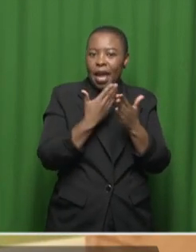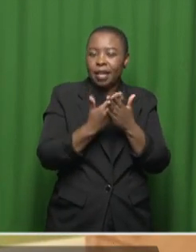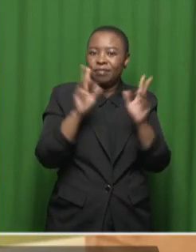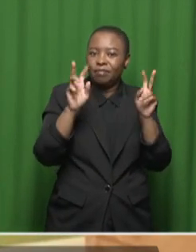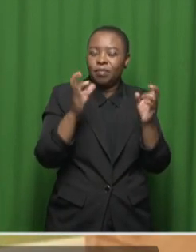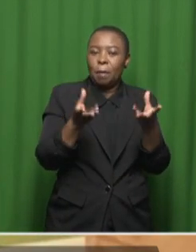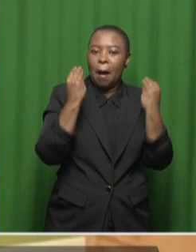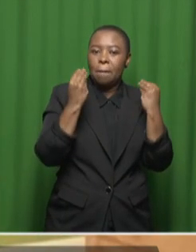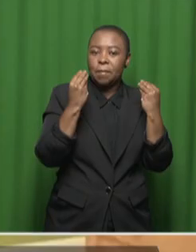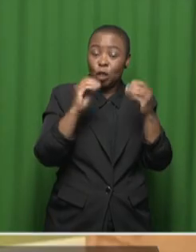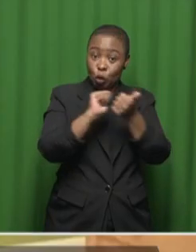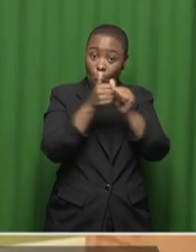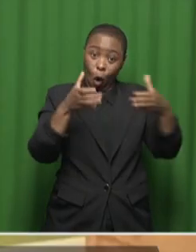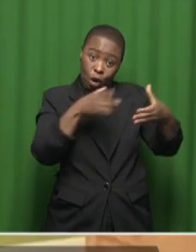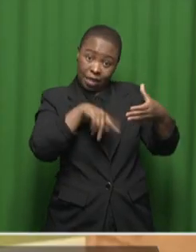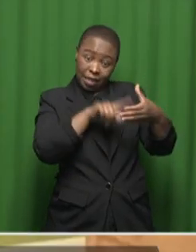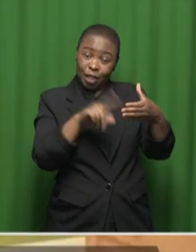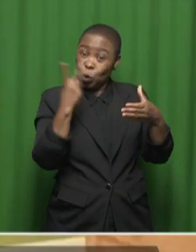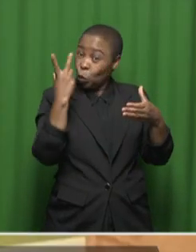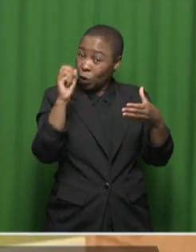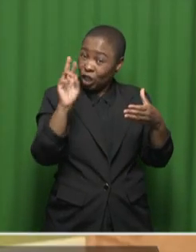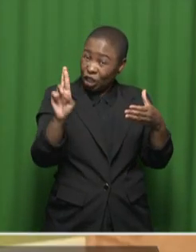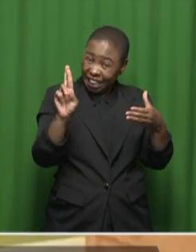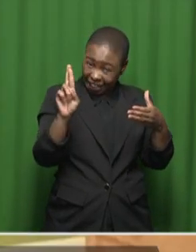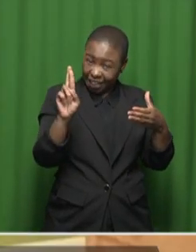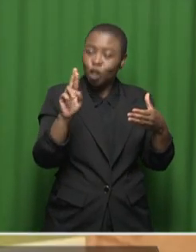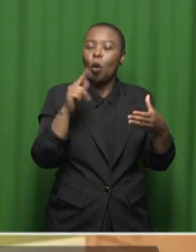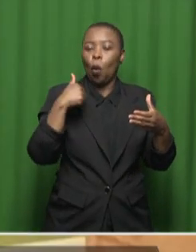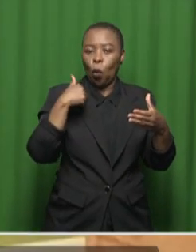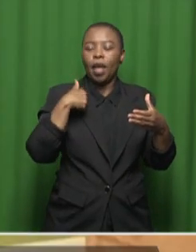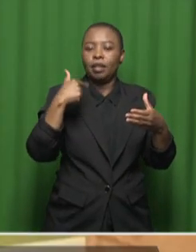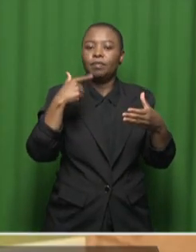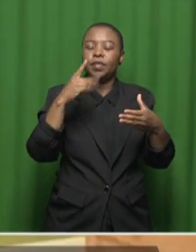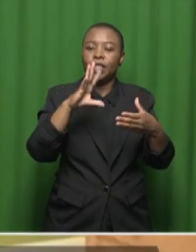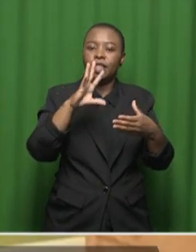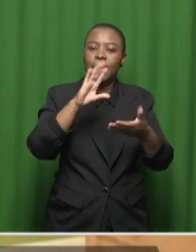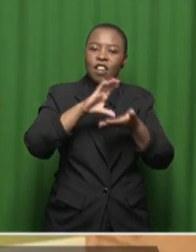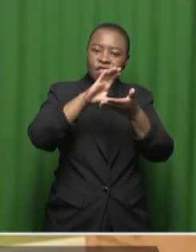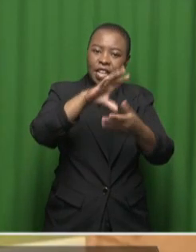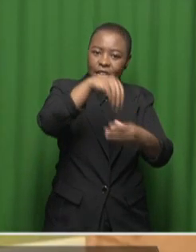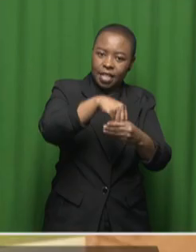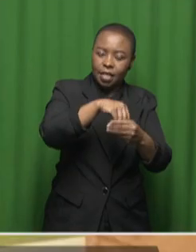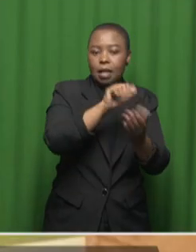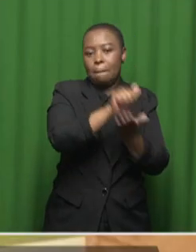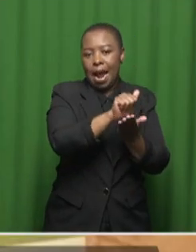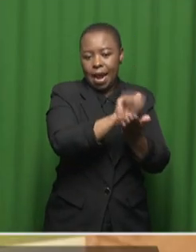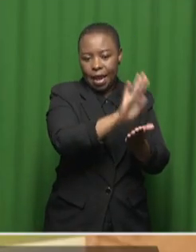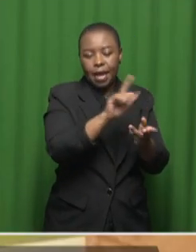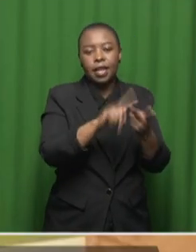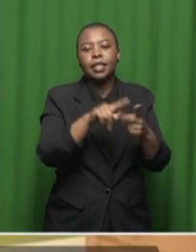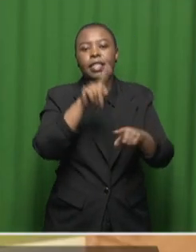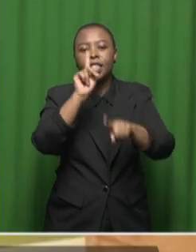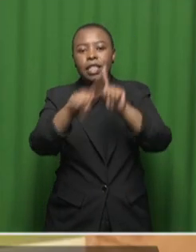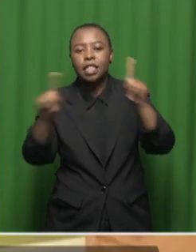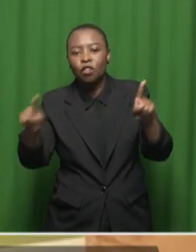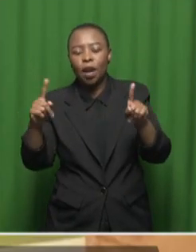sporting fraternity and that. So that's what we've got. We invested into the market. We actually are working with different affiliates.